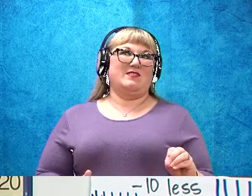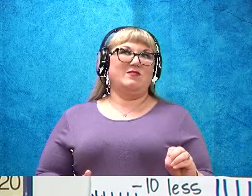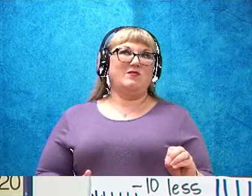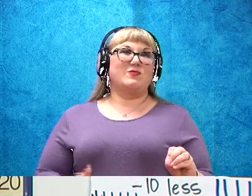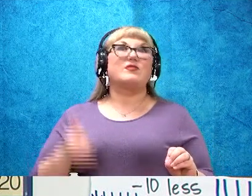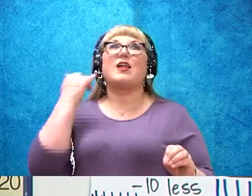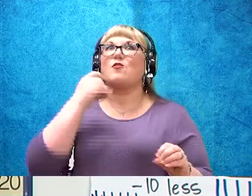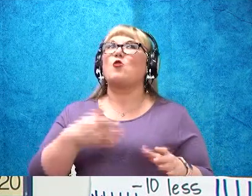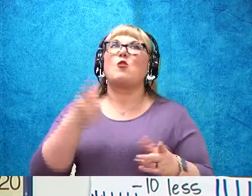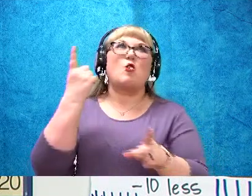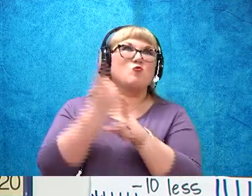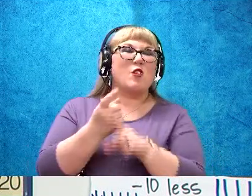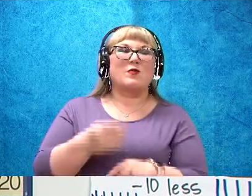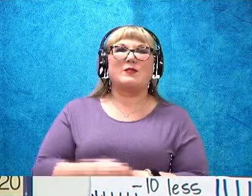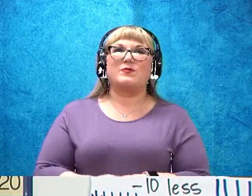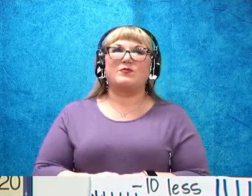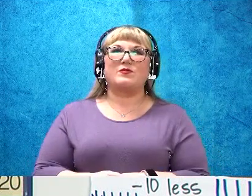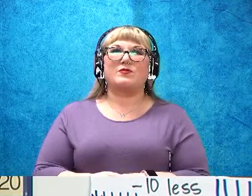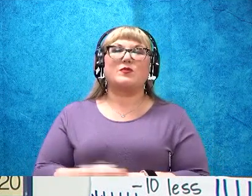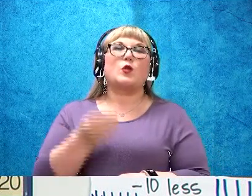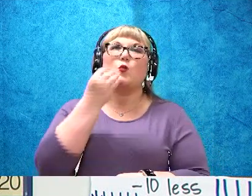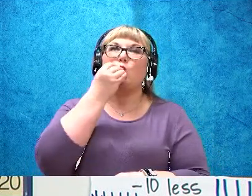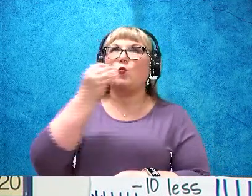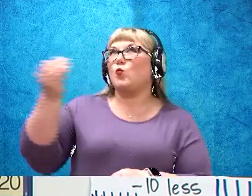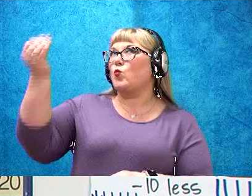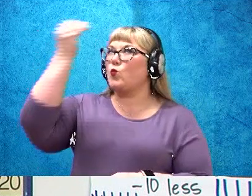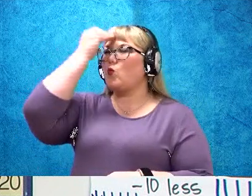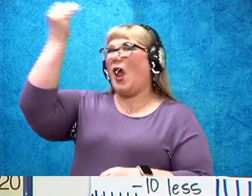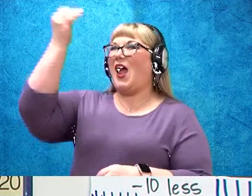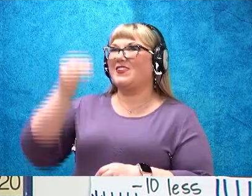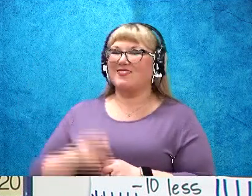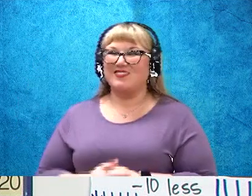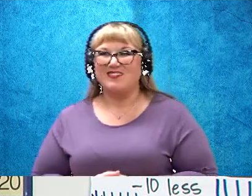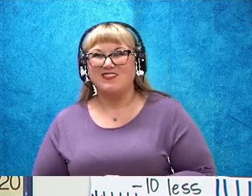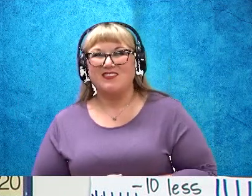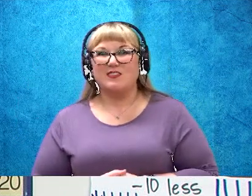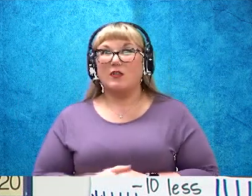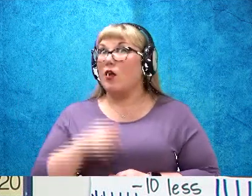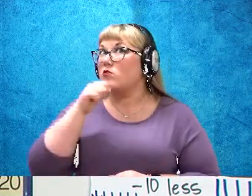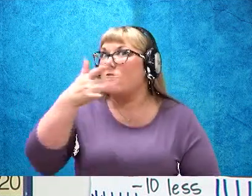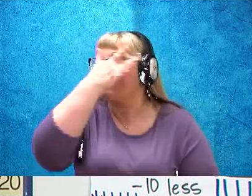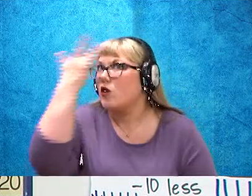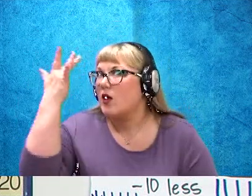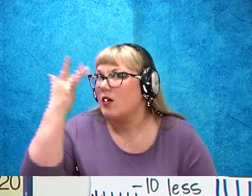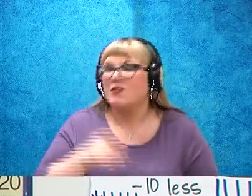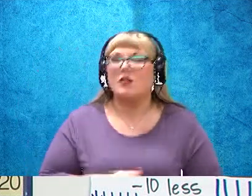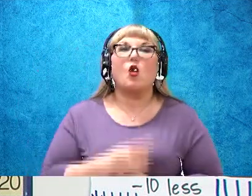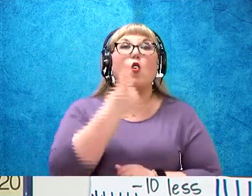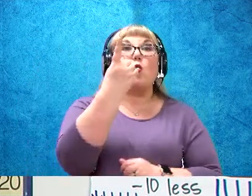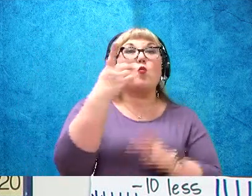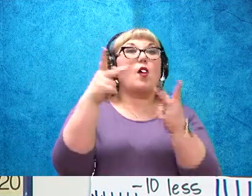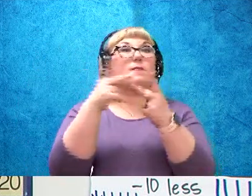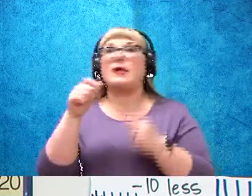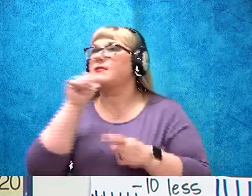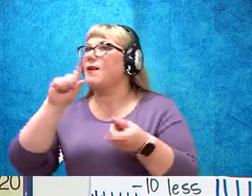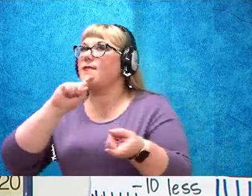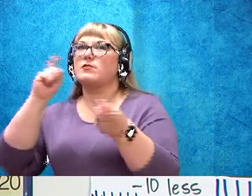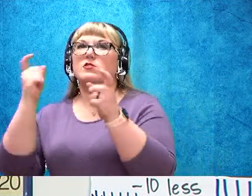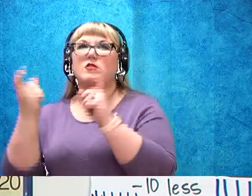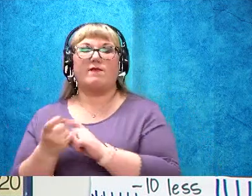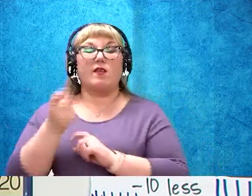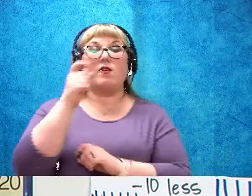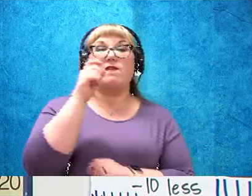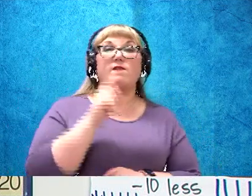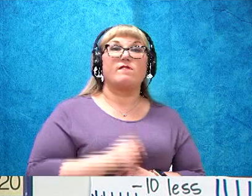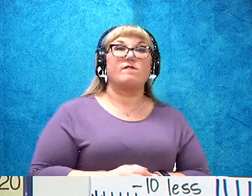that right, give yourself a kiss on the brain. And don't forget, the ones place doesn't change. So we